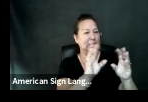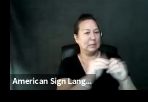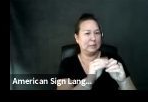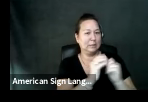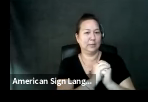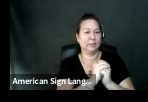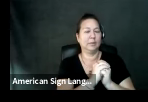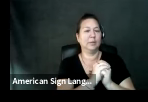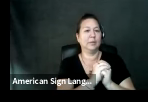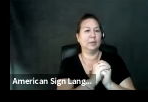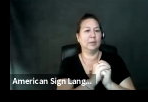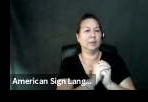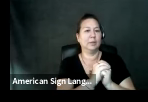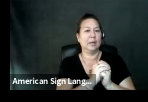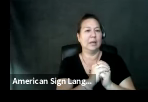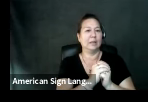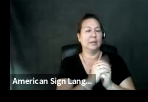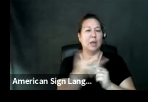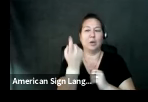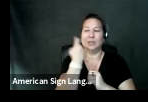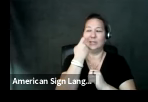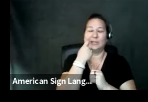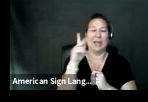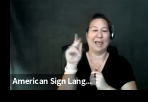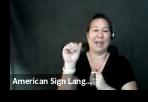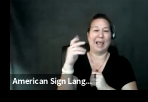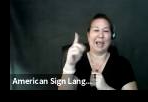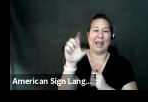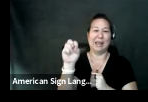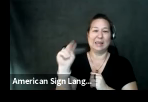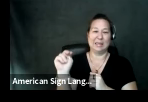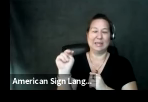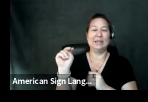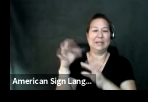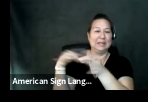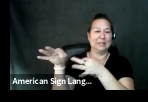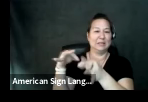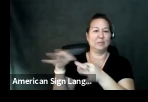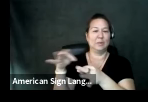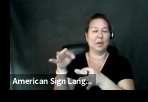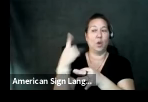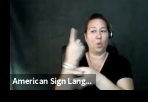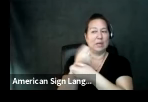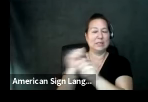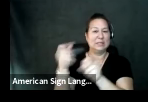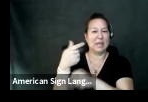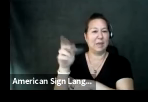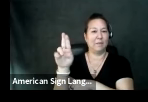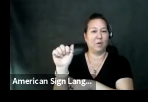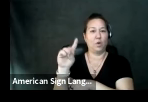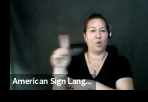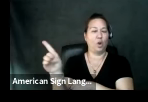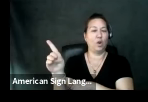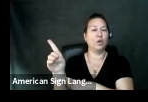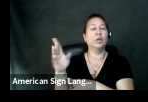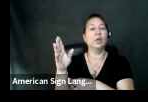so as Kathleen just explained, within the procedural safeguards, one of the main components is having